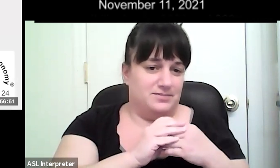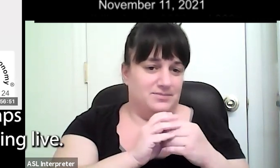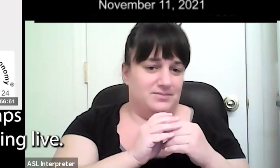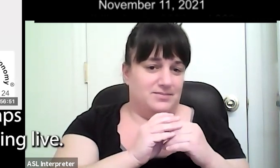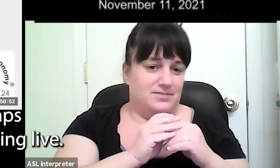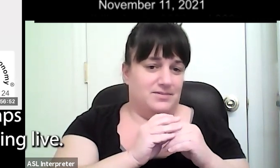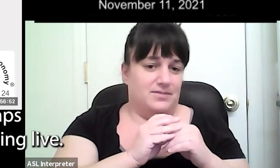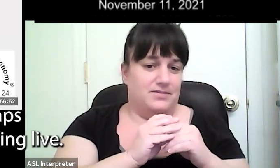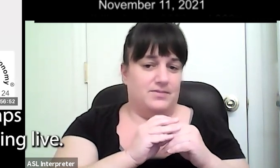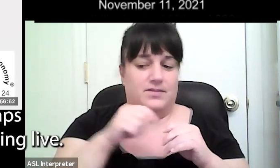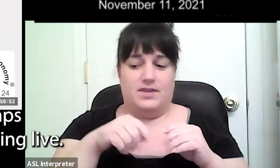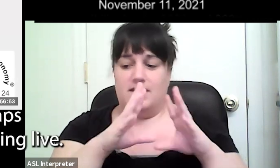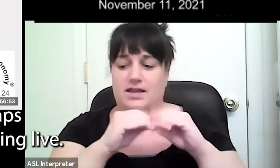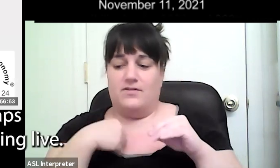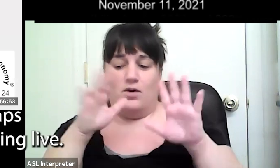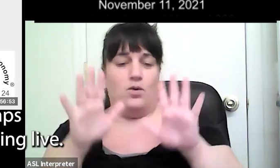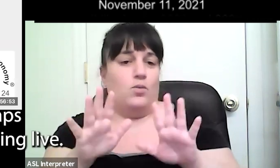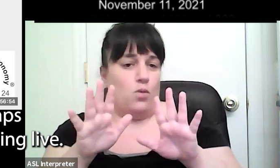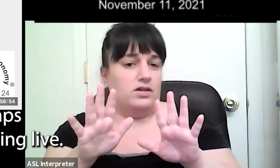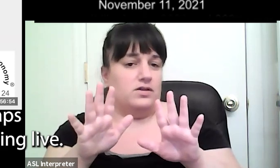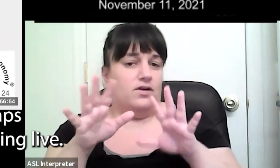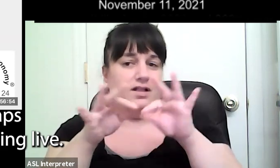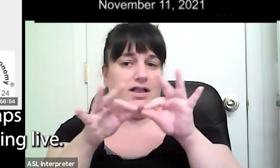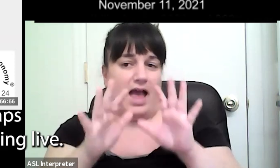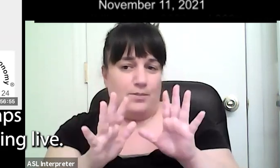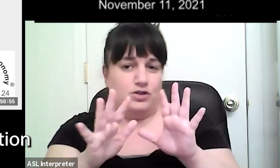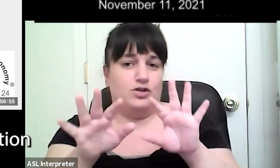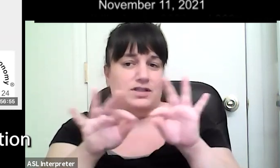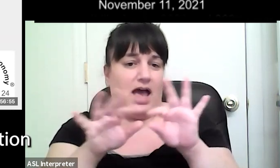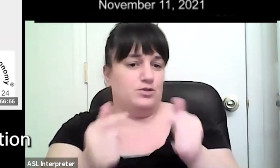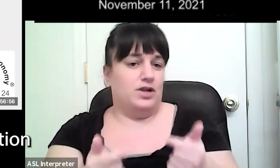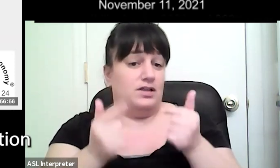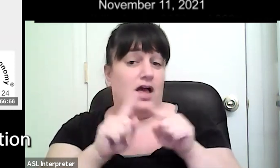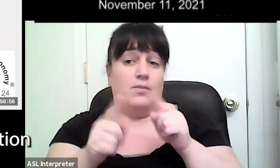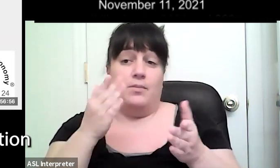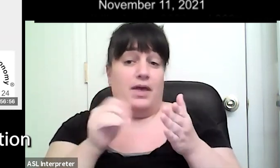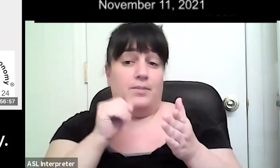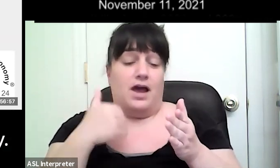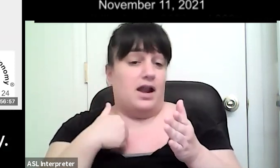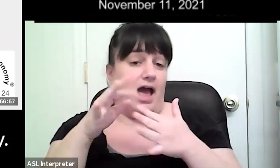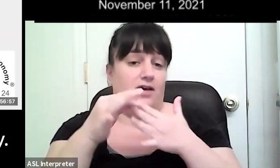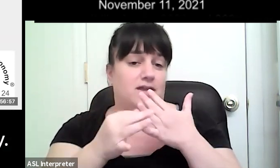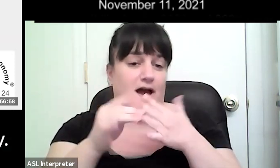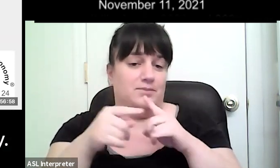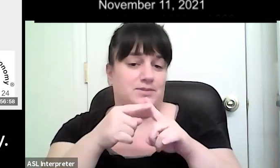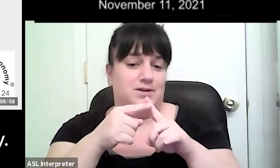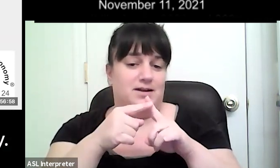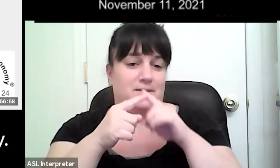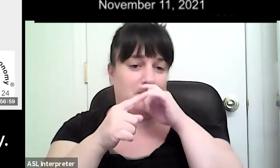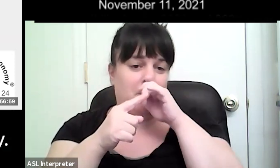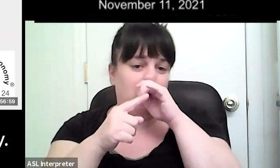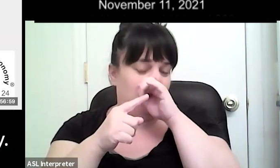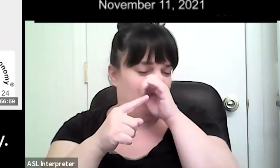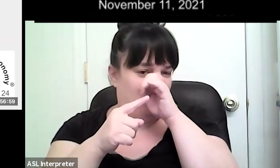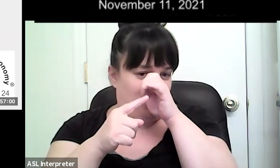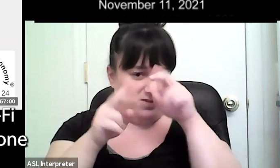We have in this conference wonderful captioners who are captioning live, but you may not have that option when you're sitting at a table at